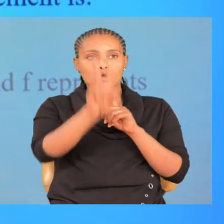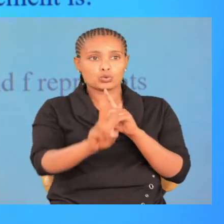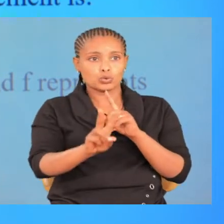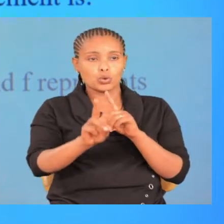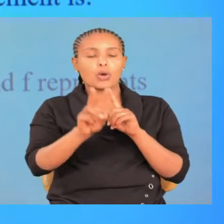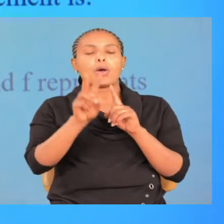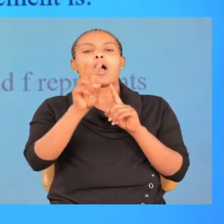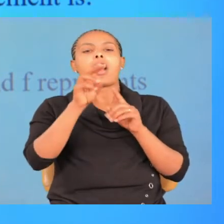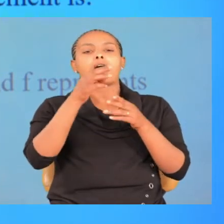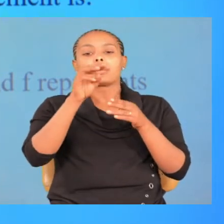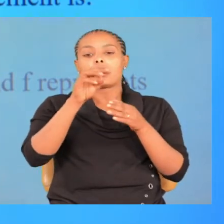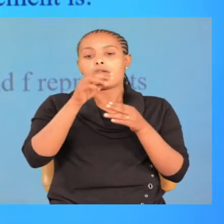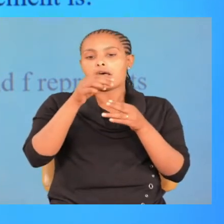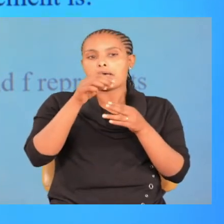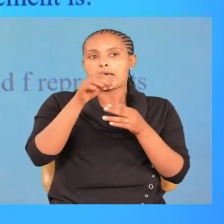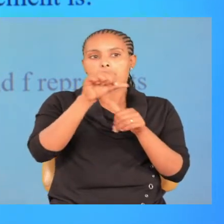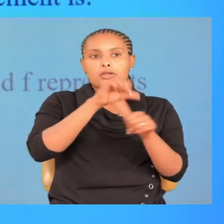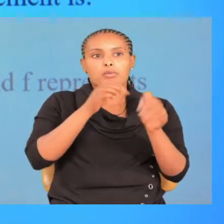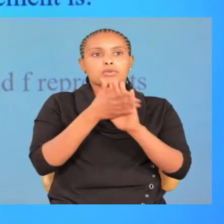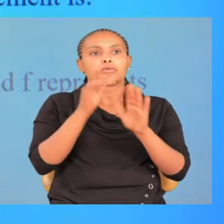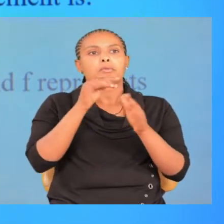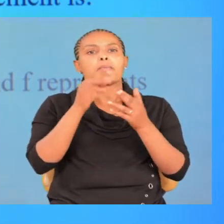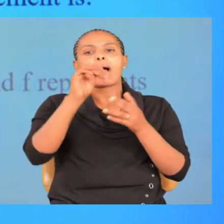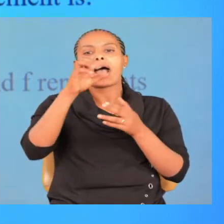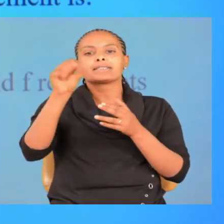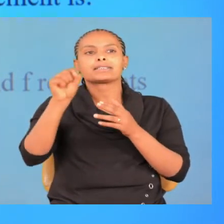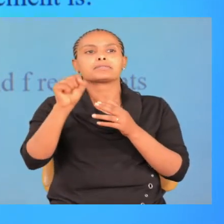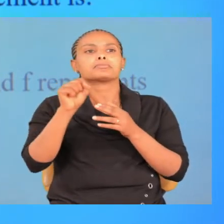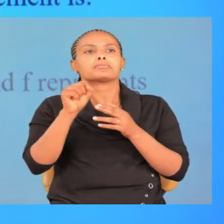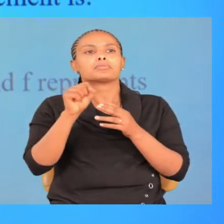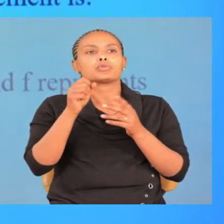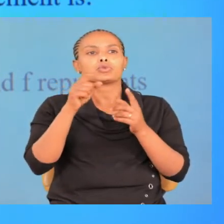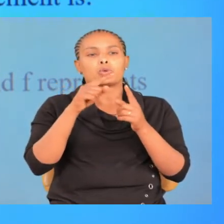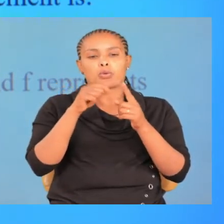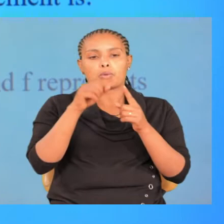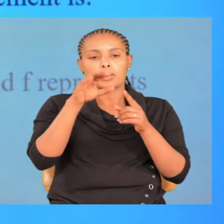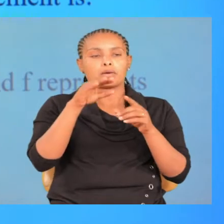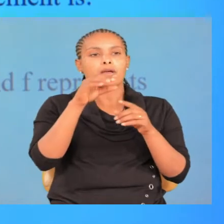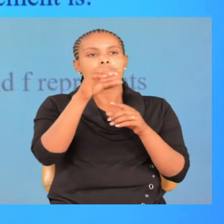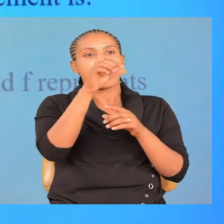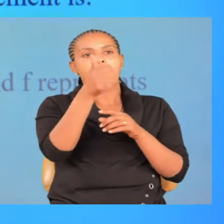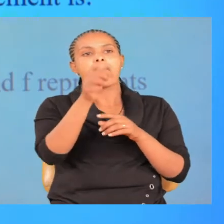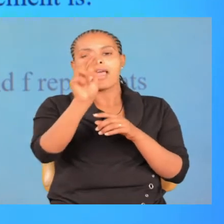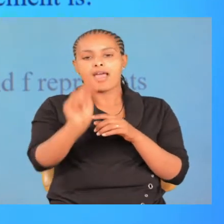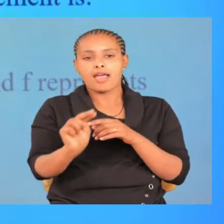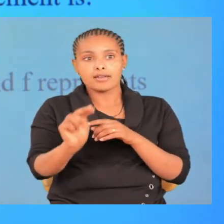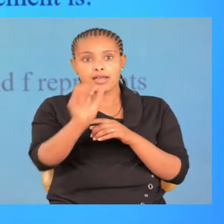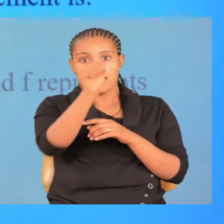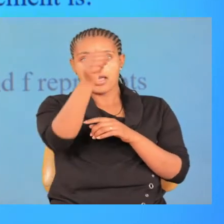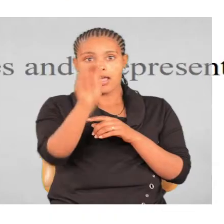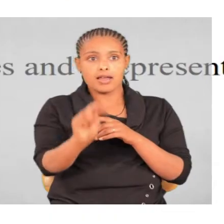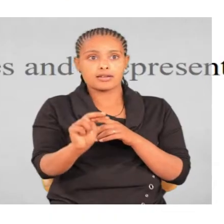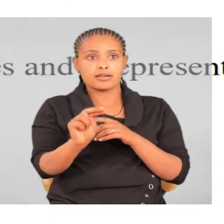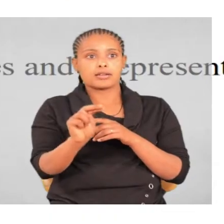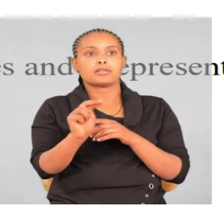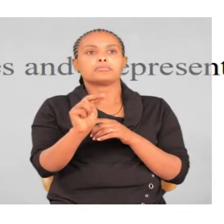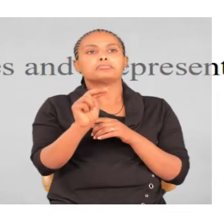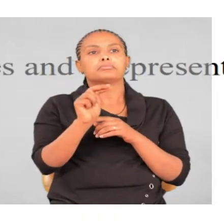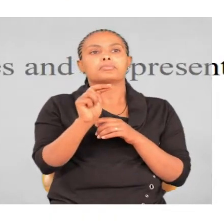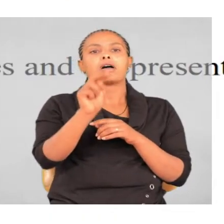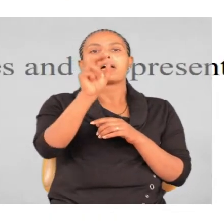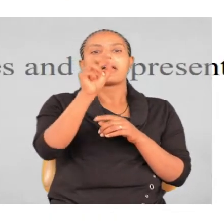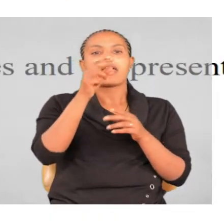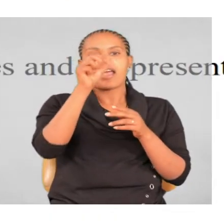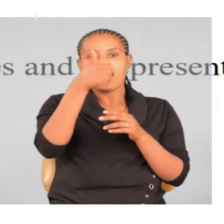is atomic mass of isotope 2 times percent abundance 2 plus An is atomic mass of isotope